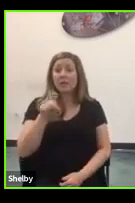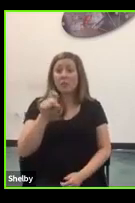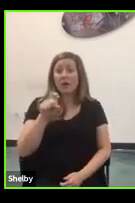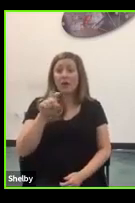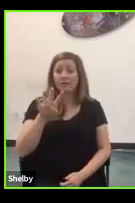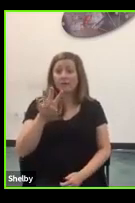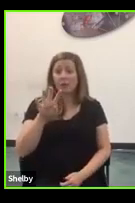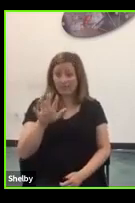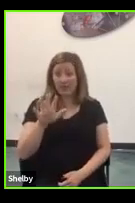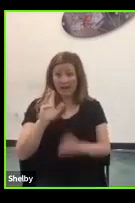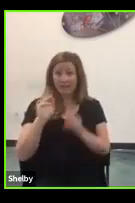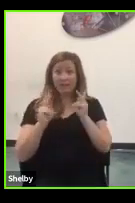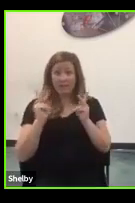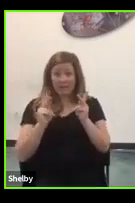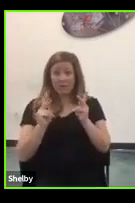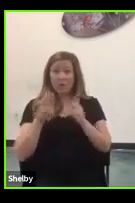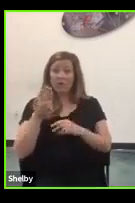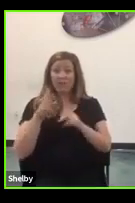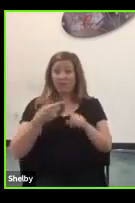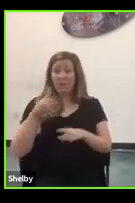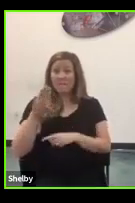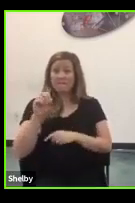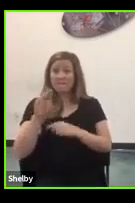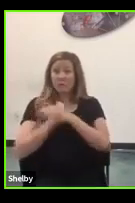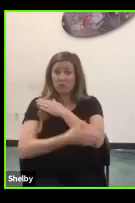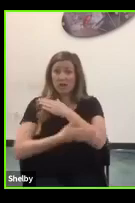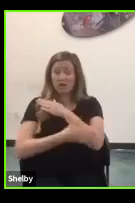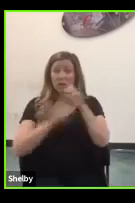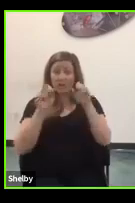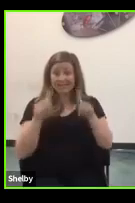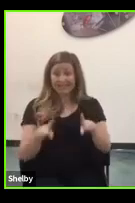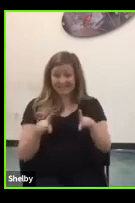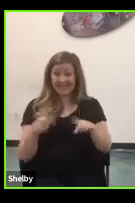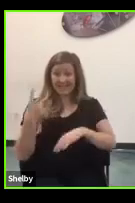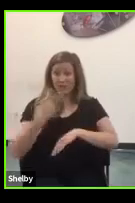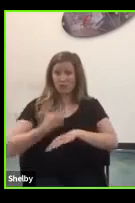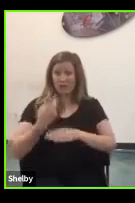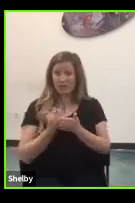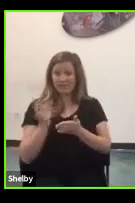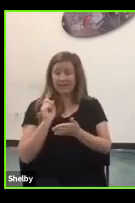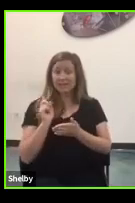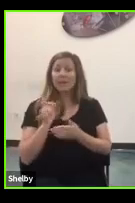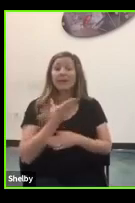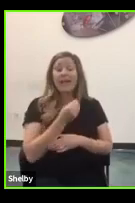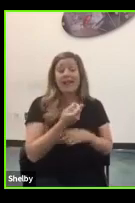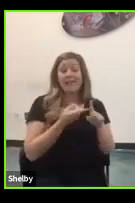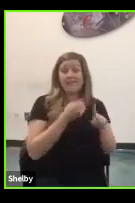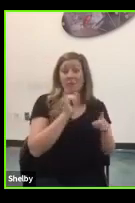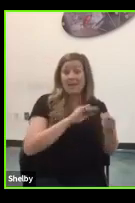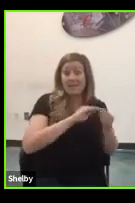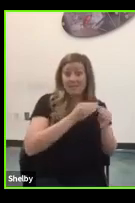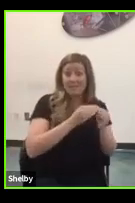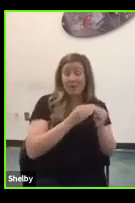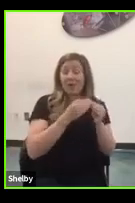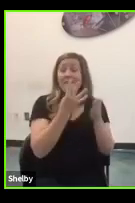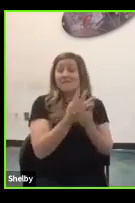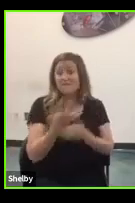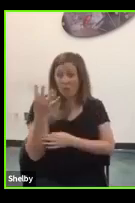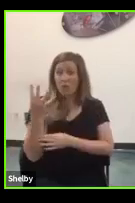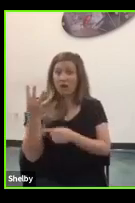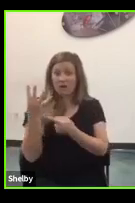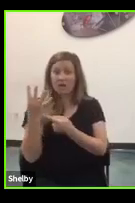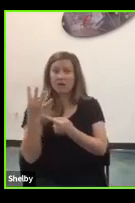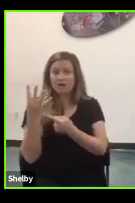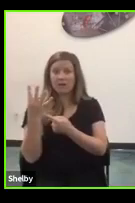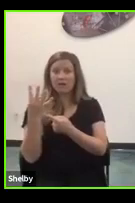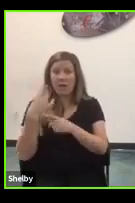1,145 Boone County residents were tested in those 2 days last week. And of that, 4 tested positive.